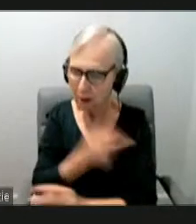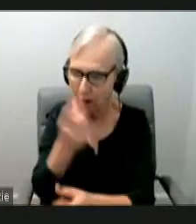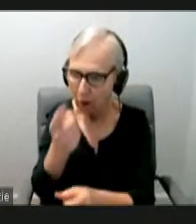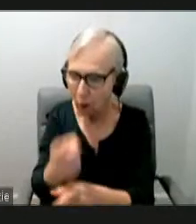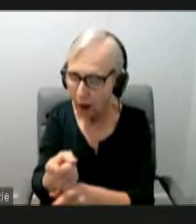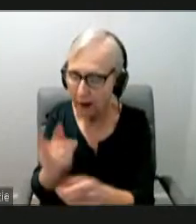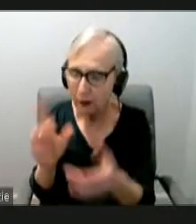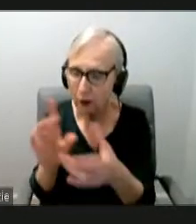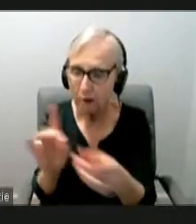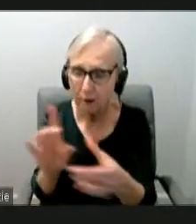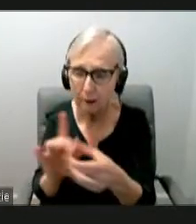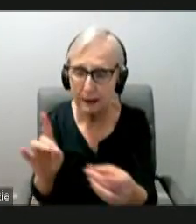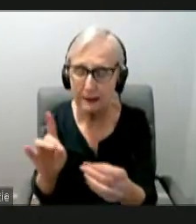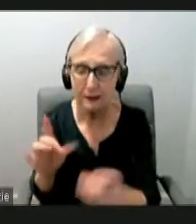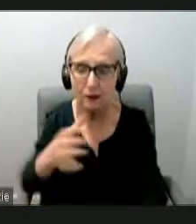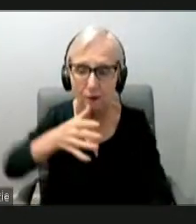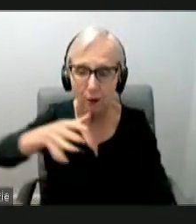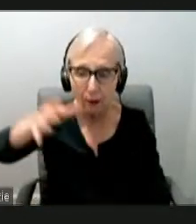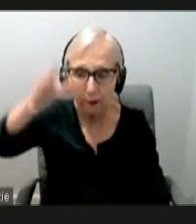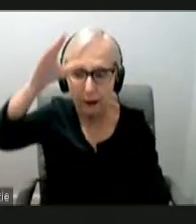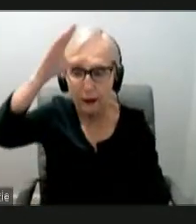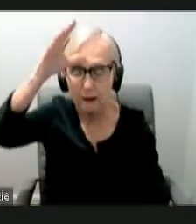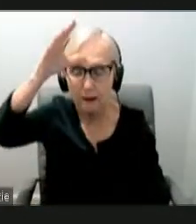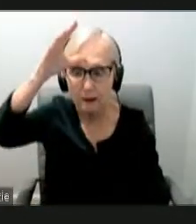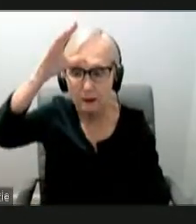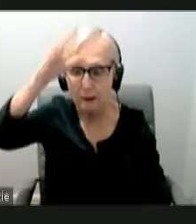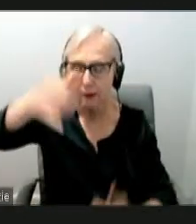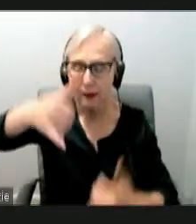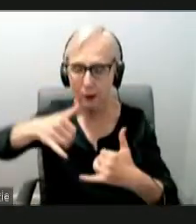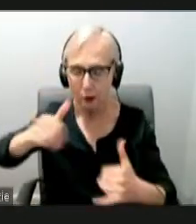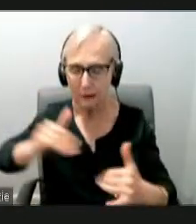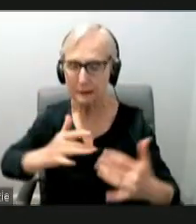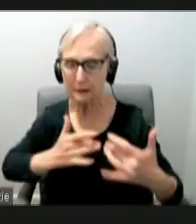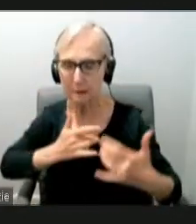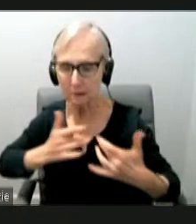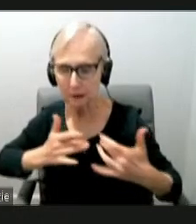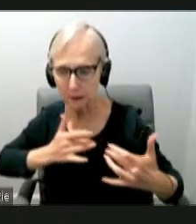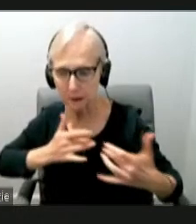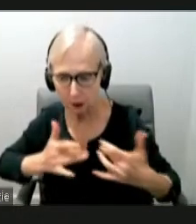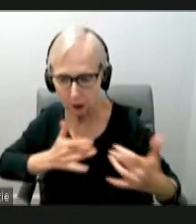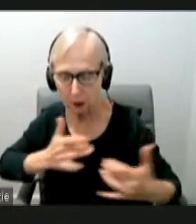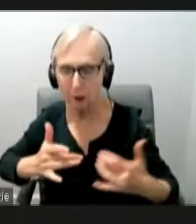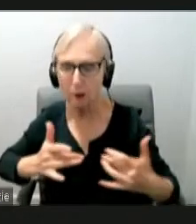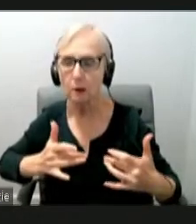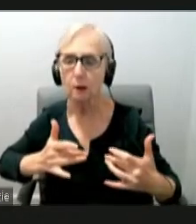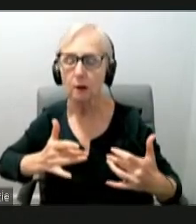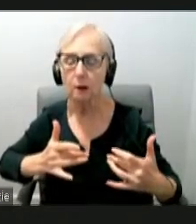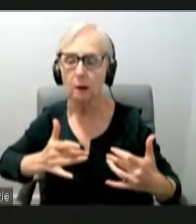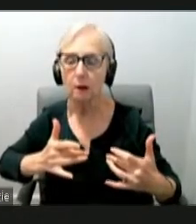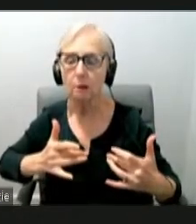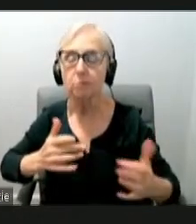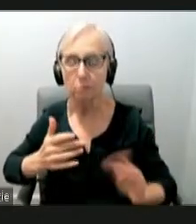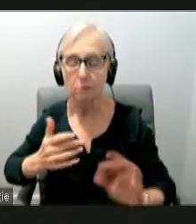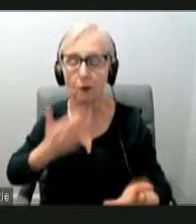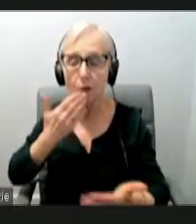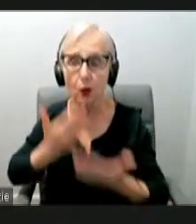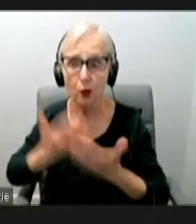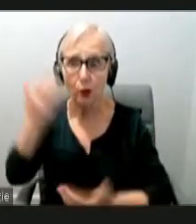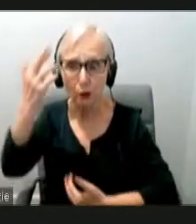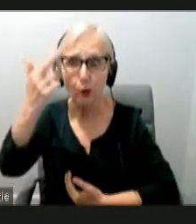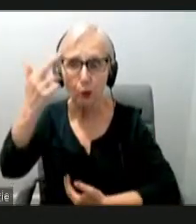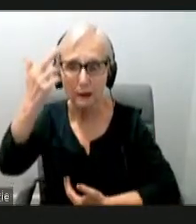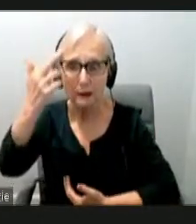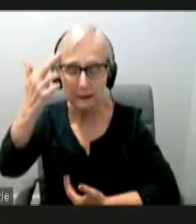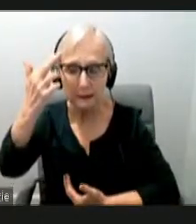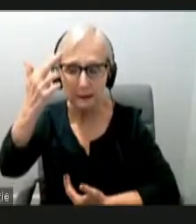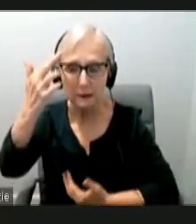have a message for parents that are still concerned and maybe for very justified reasons, how they should view